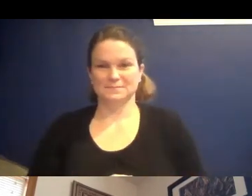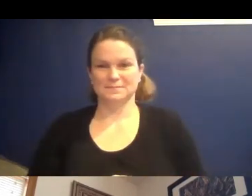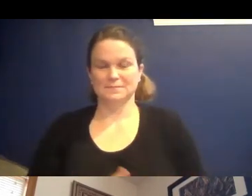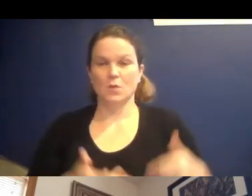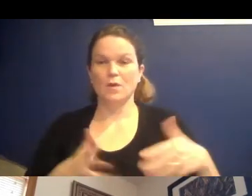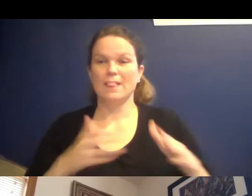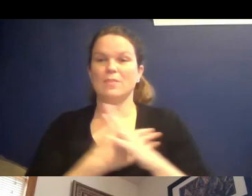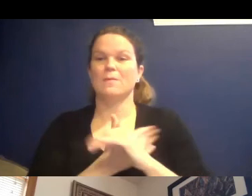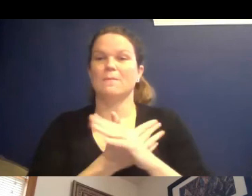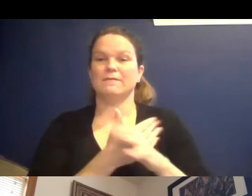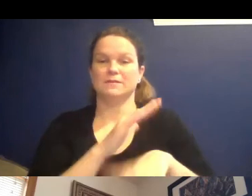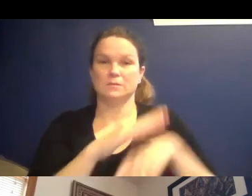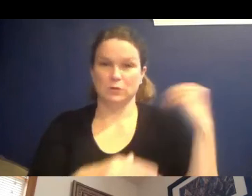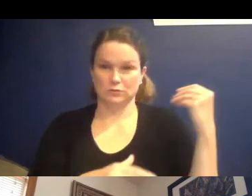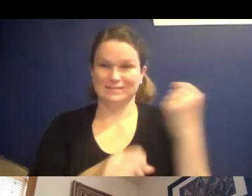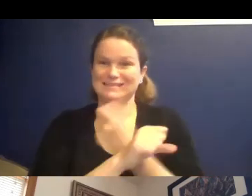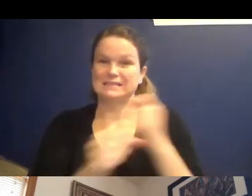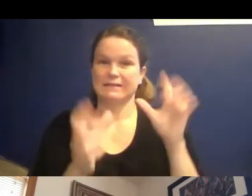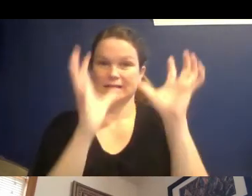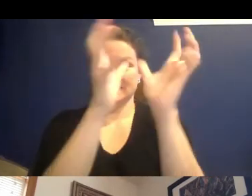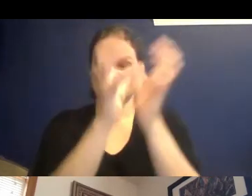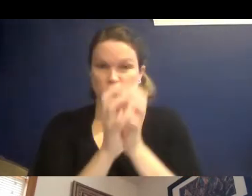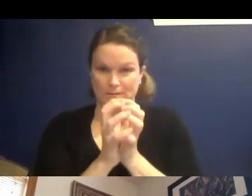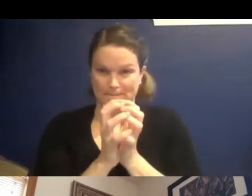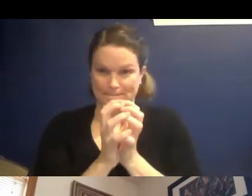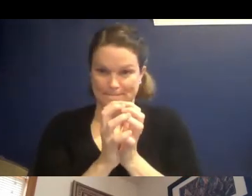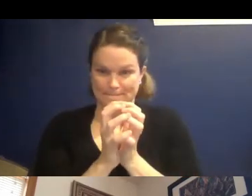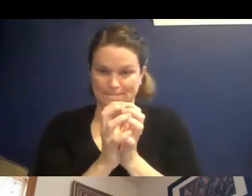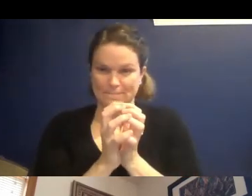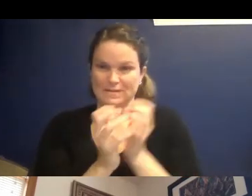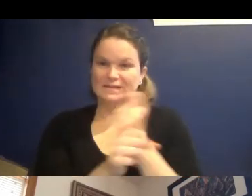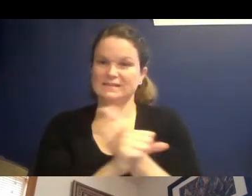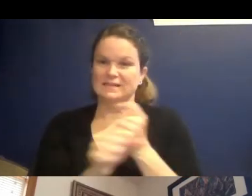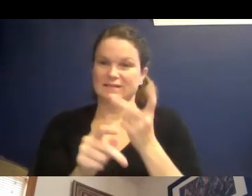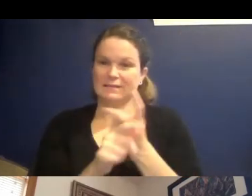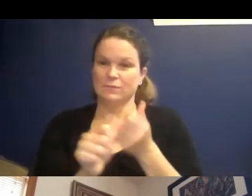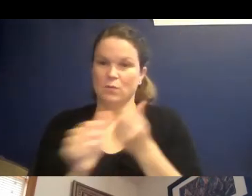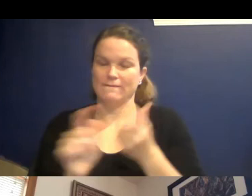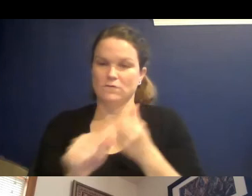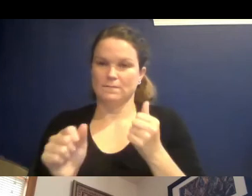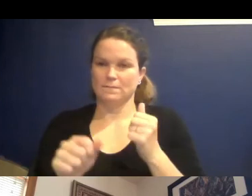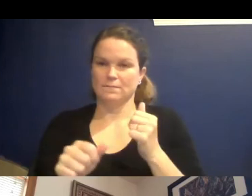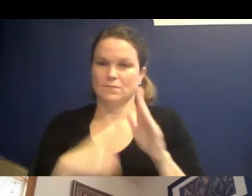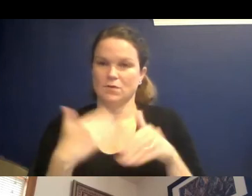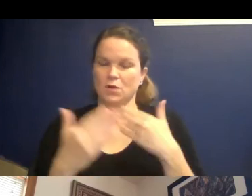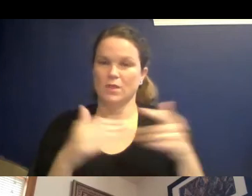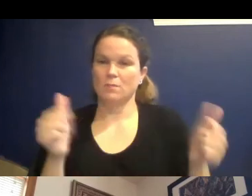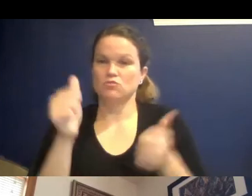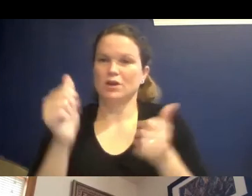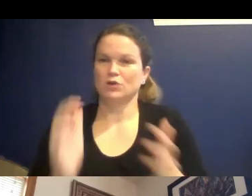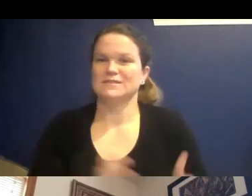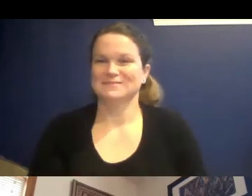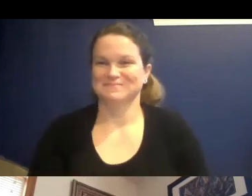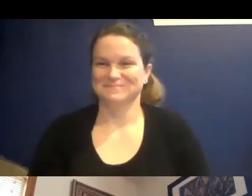butterflies to emerge and we could safely catch them. And we could safely keep them away from all of their predators.